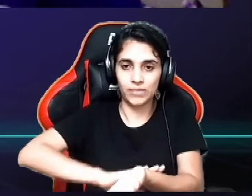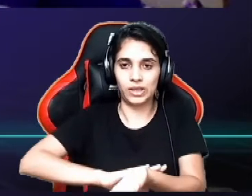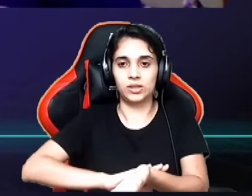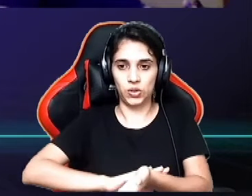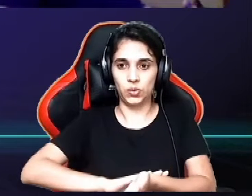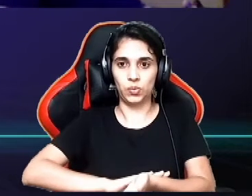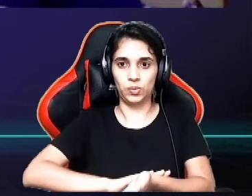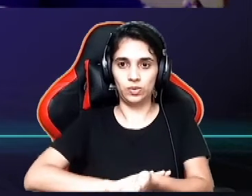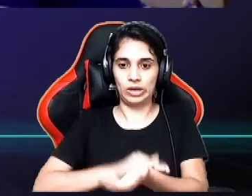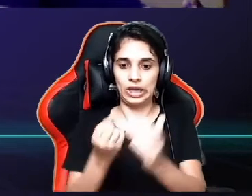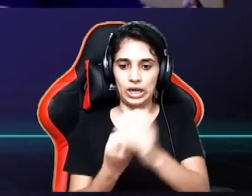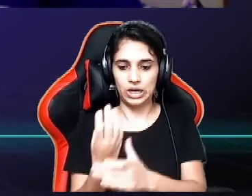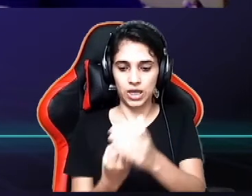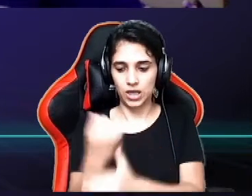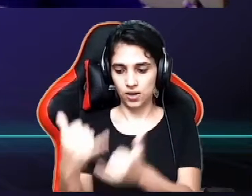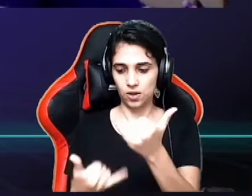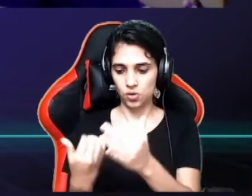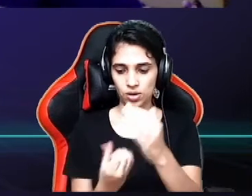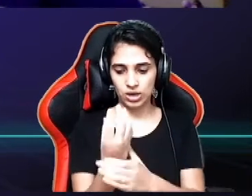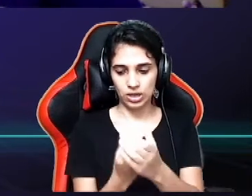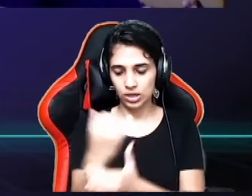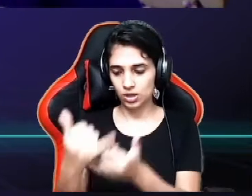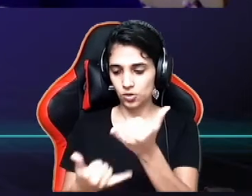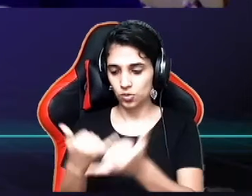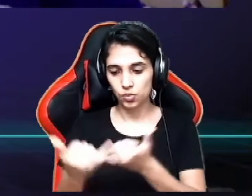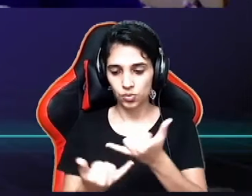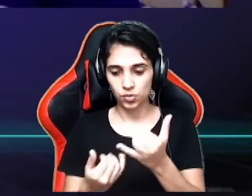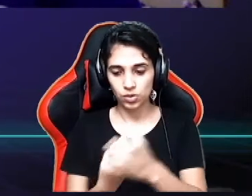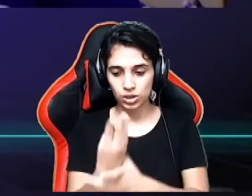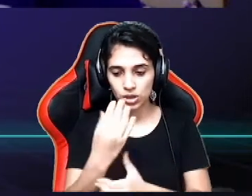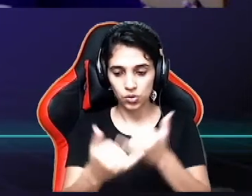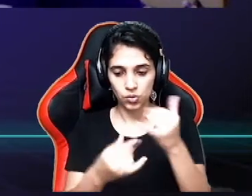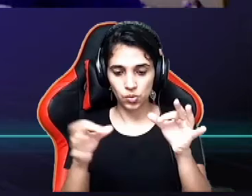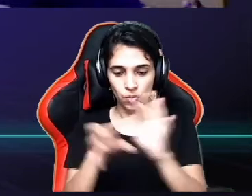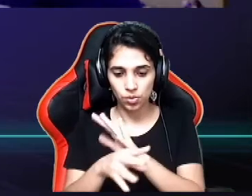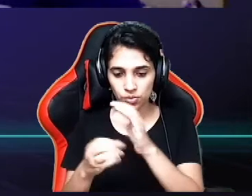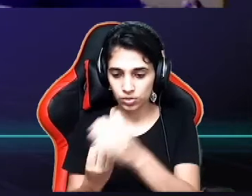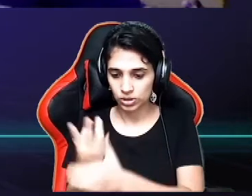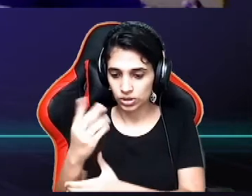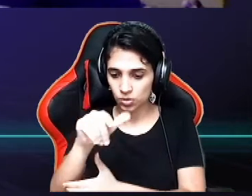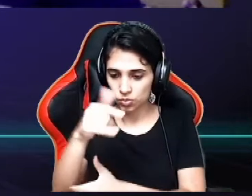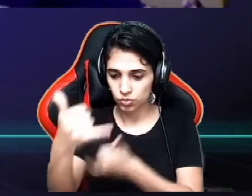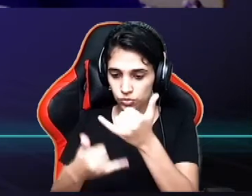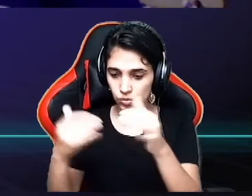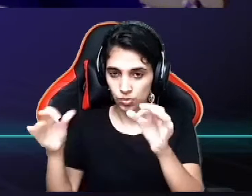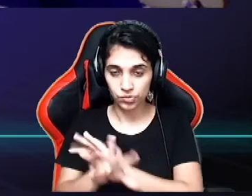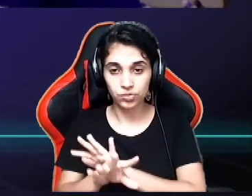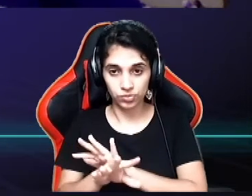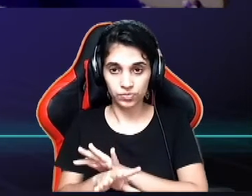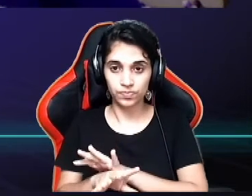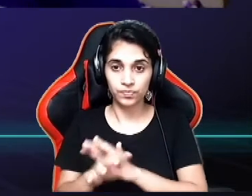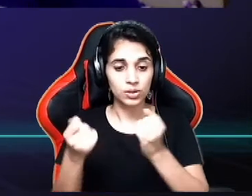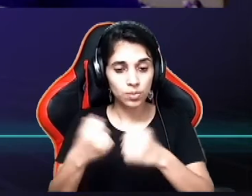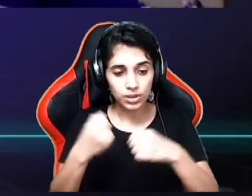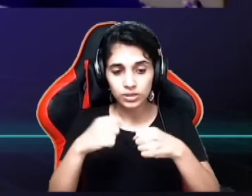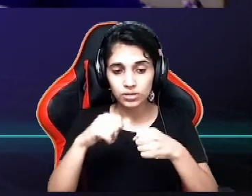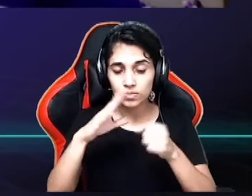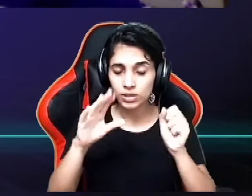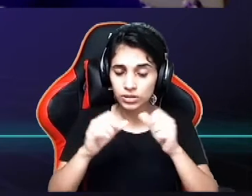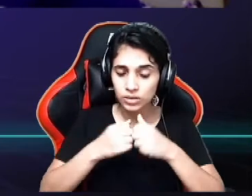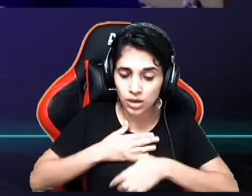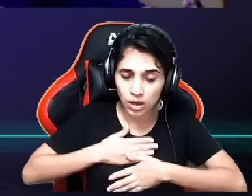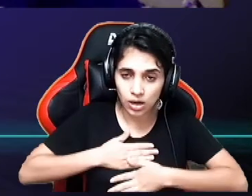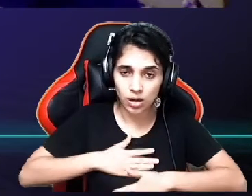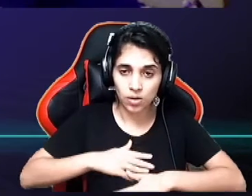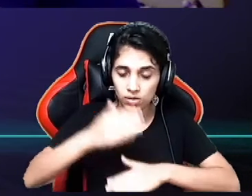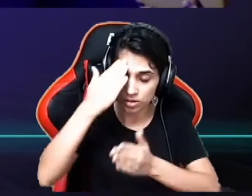something new. And then it's a vicious cycle. Open your ears, open your head to see what can